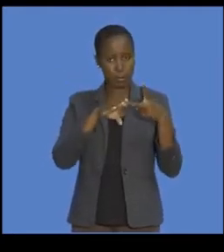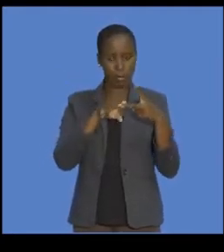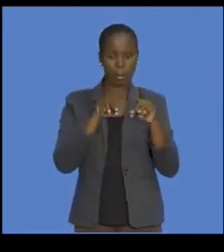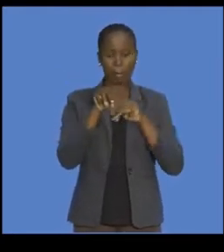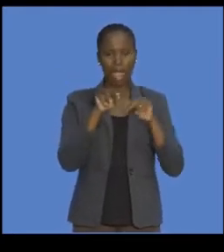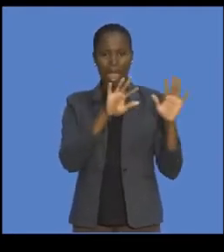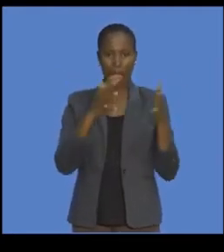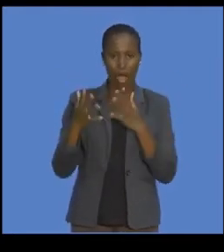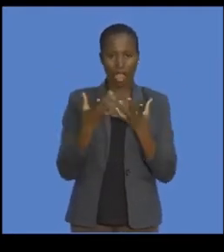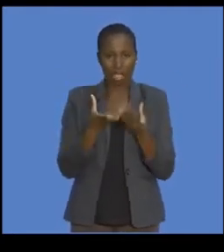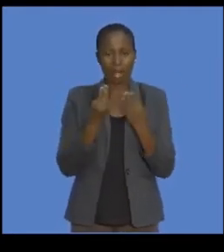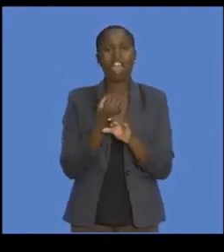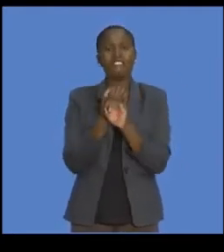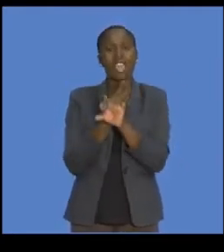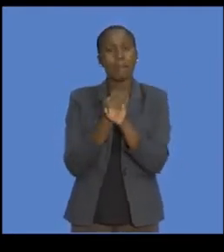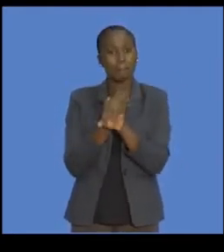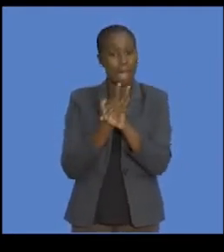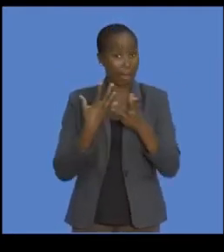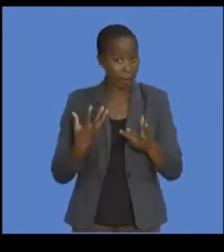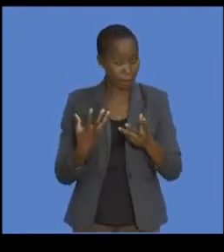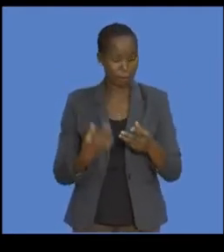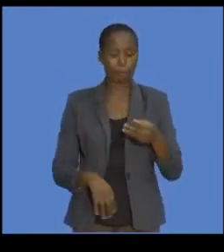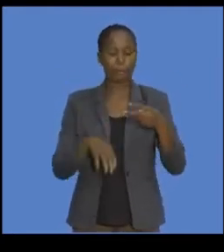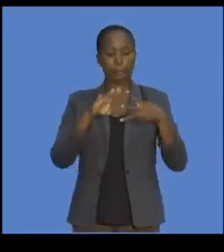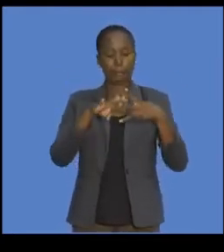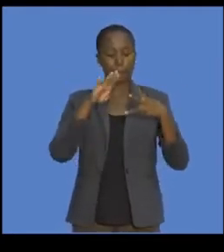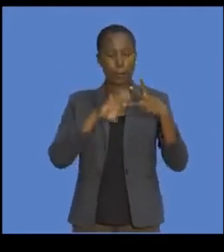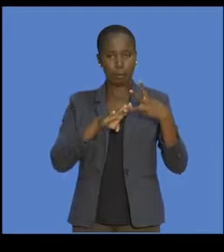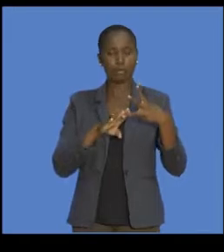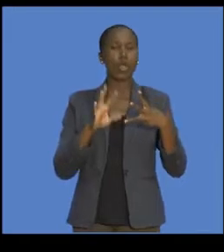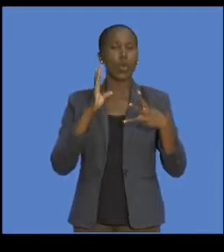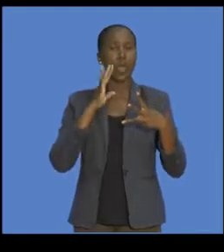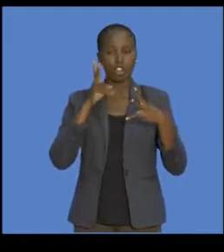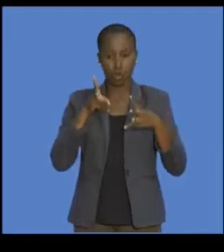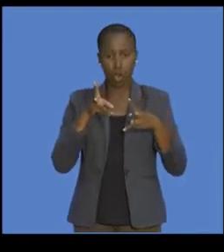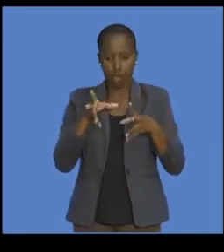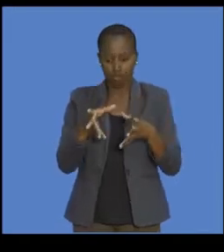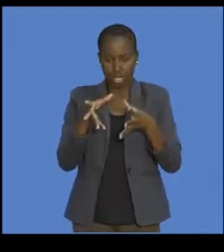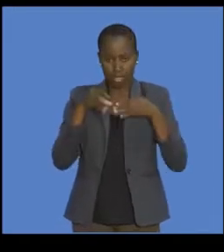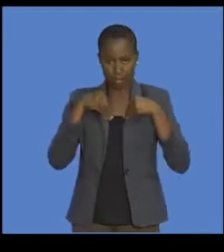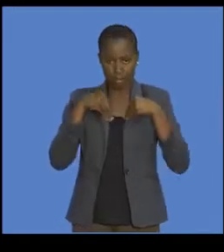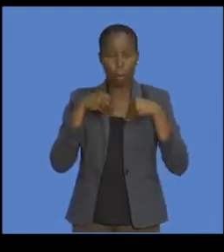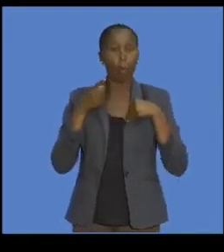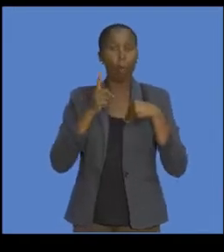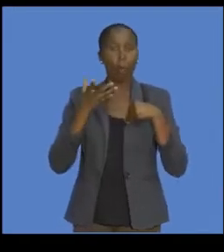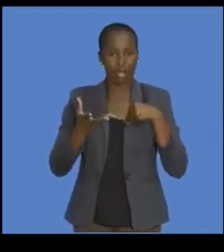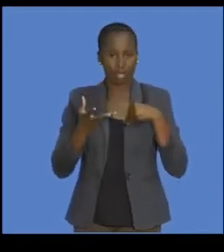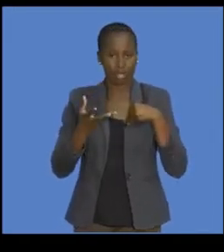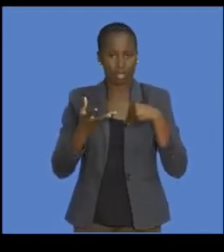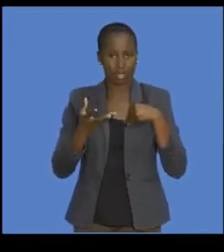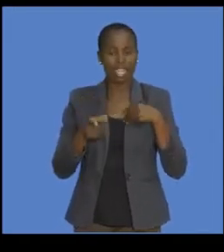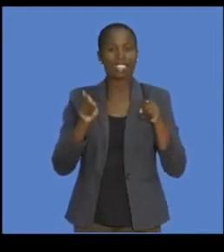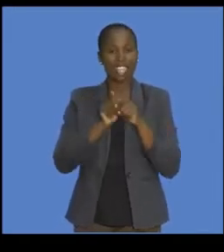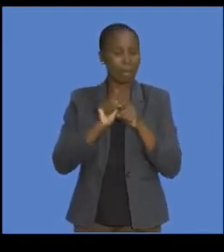feedback. And in that we're going to look at what a receptor is, what an effector is, and what the